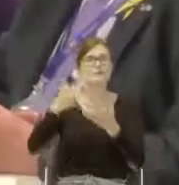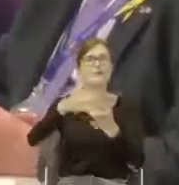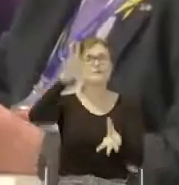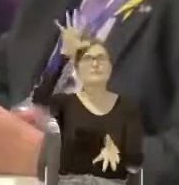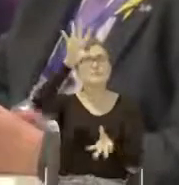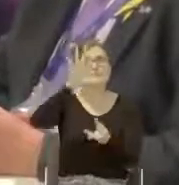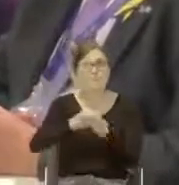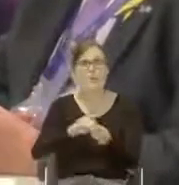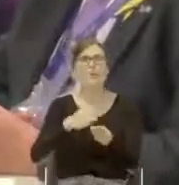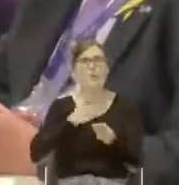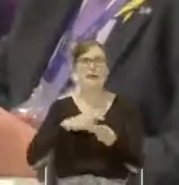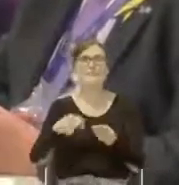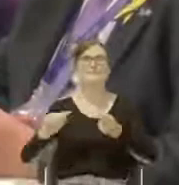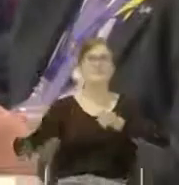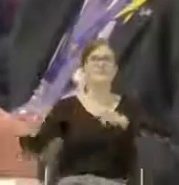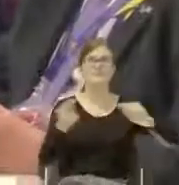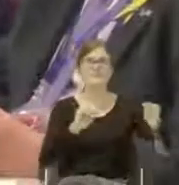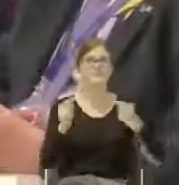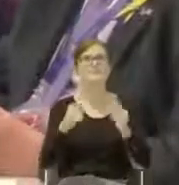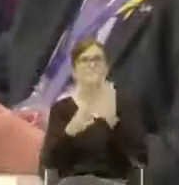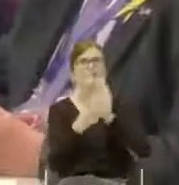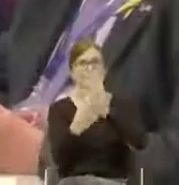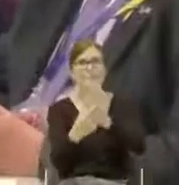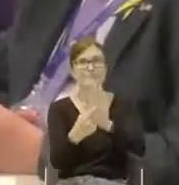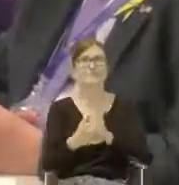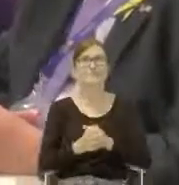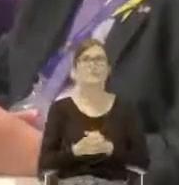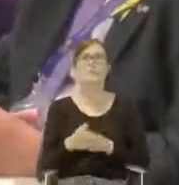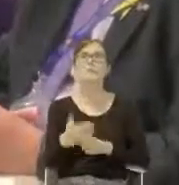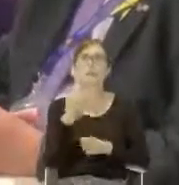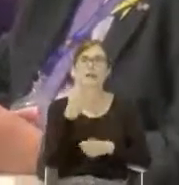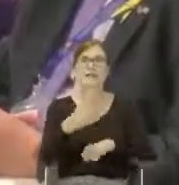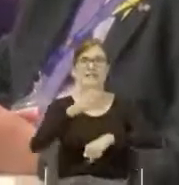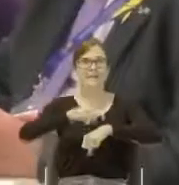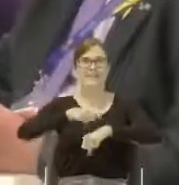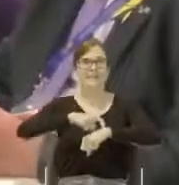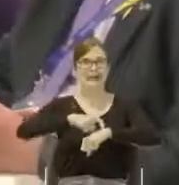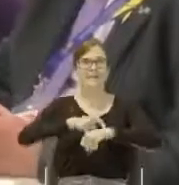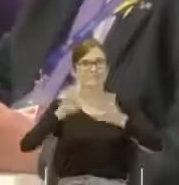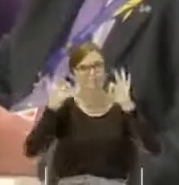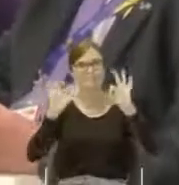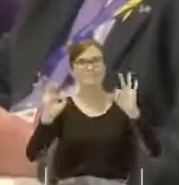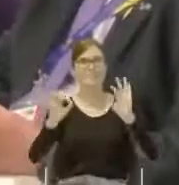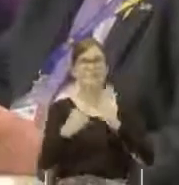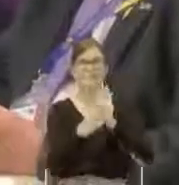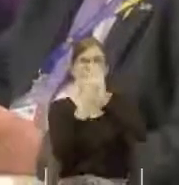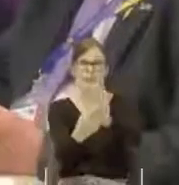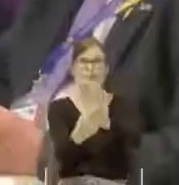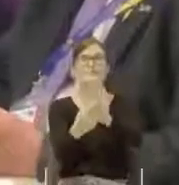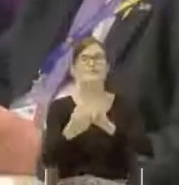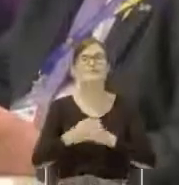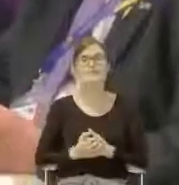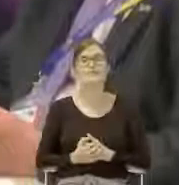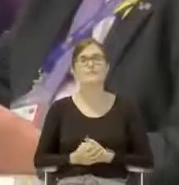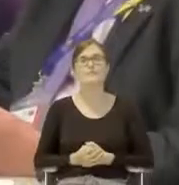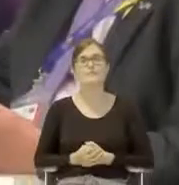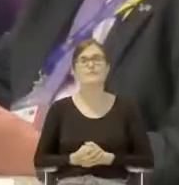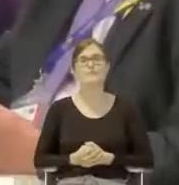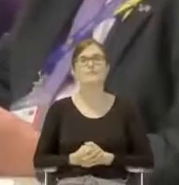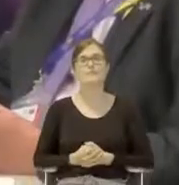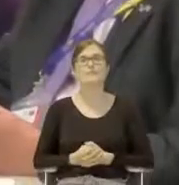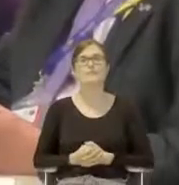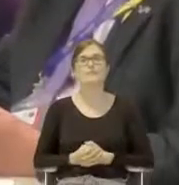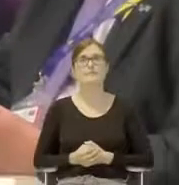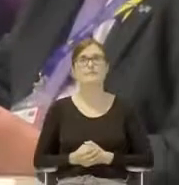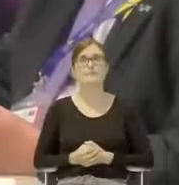together. I also would like to share with you that I was in Kigali. We also put the call to action